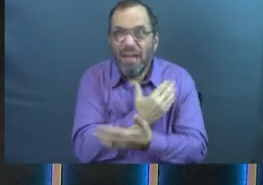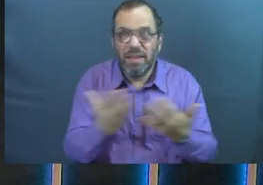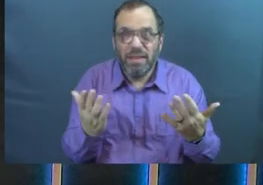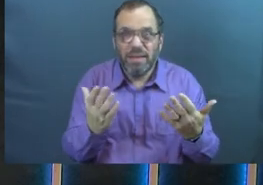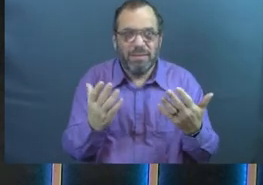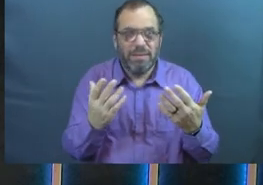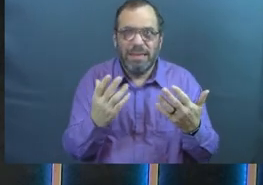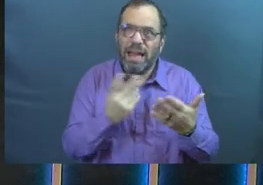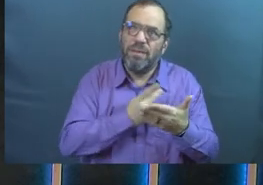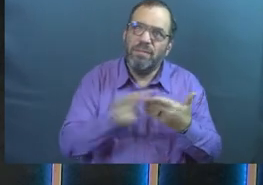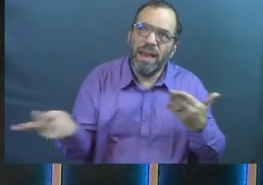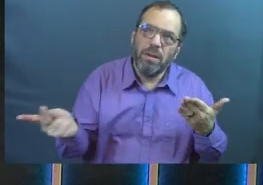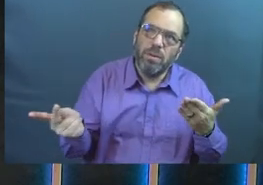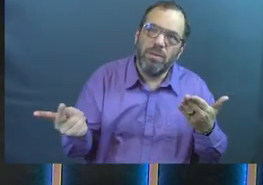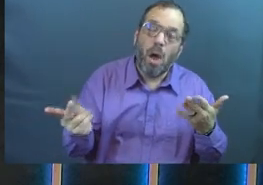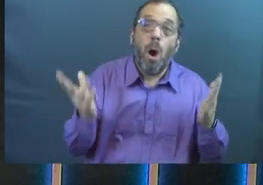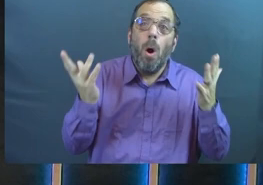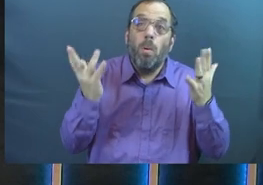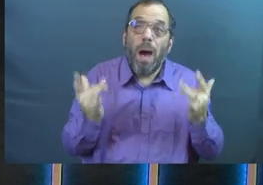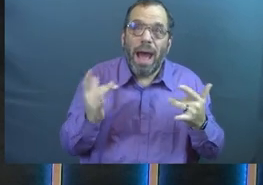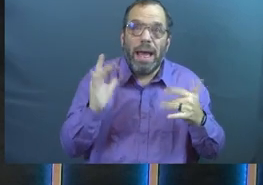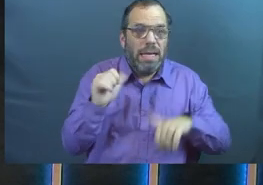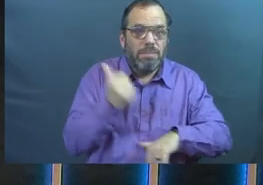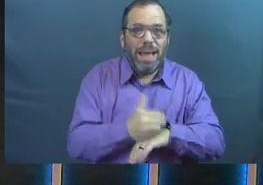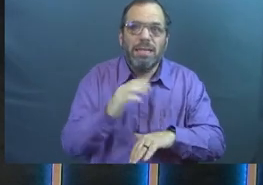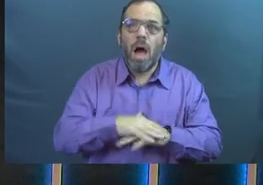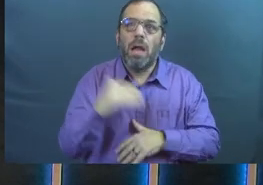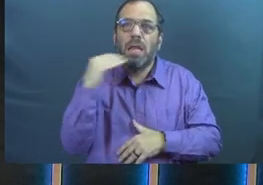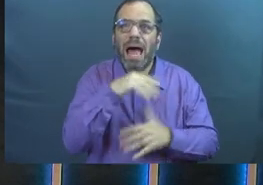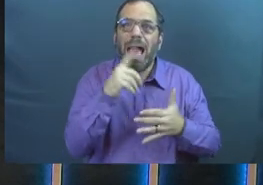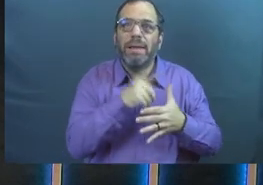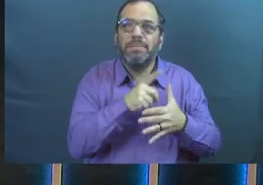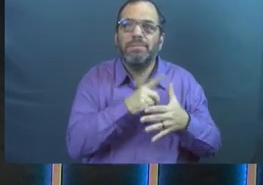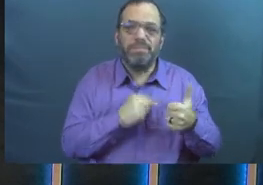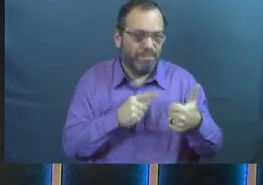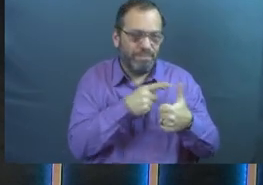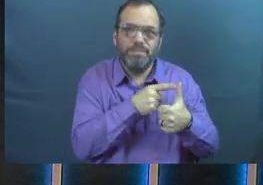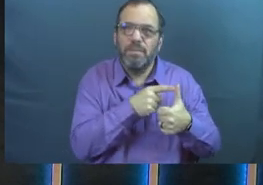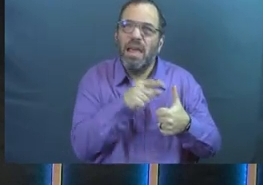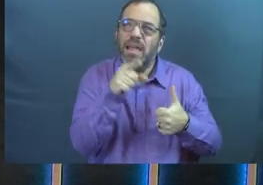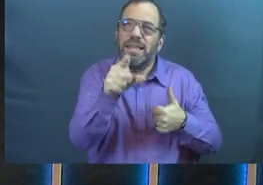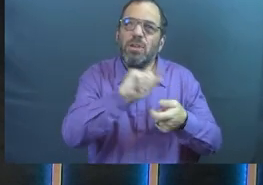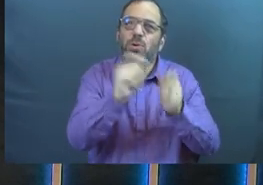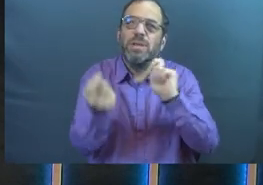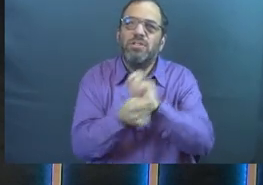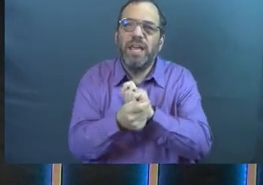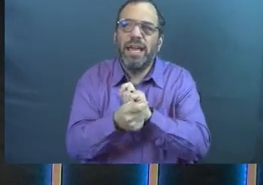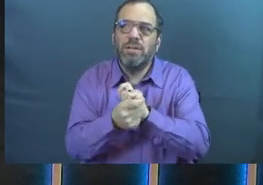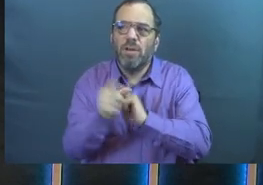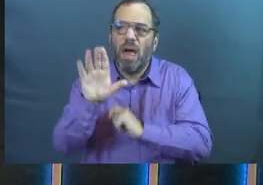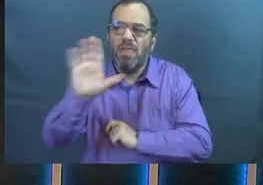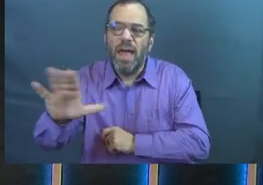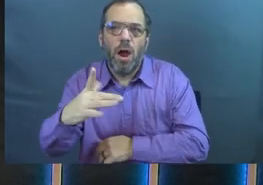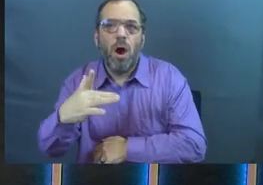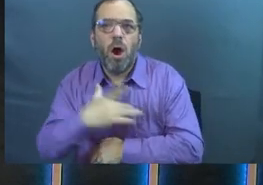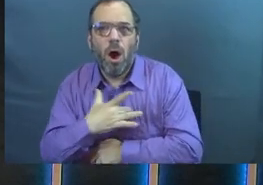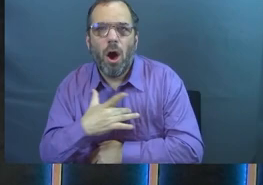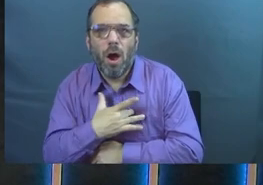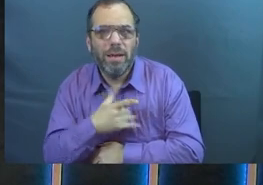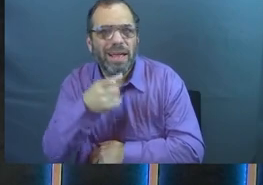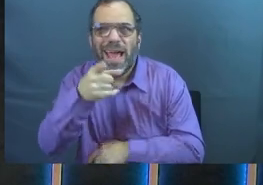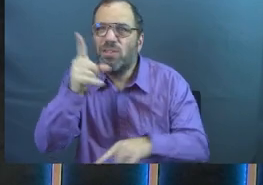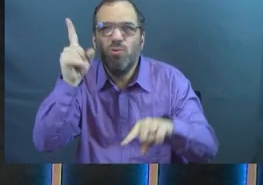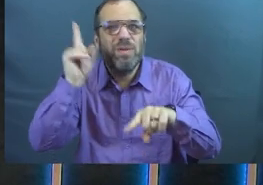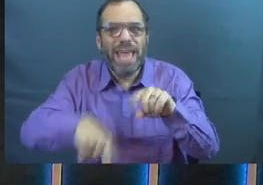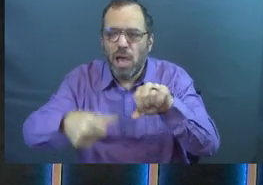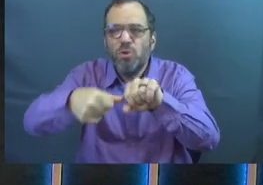And none of it works, because it's all based on a lie that you can change a human heart, and you